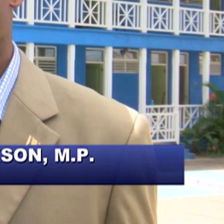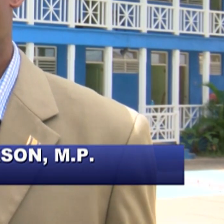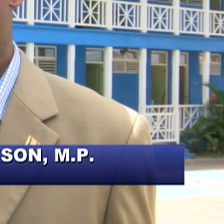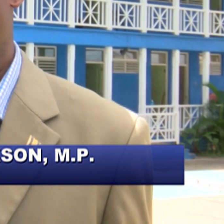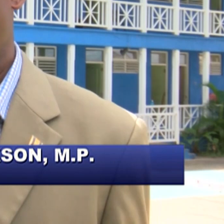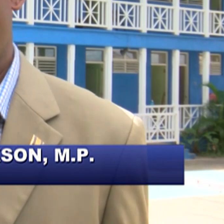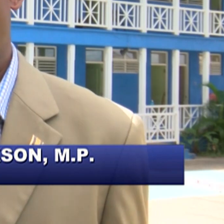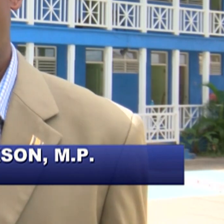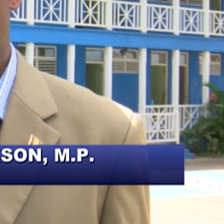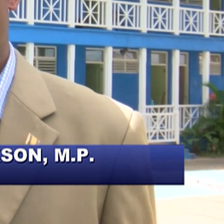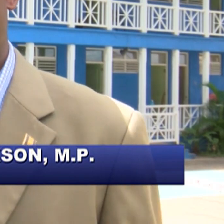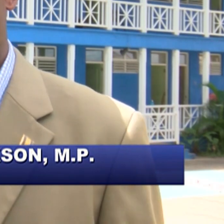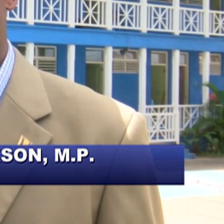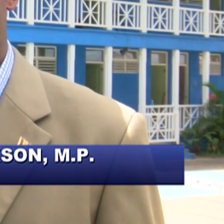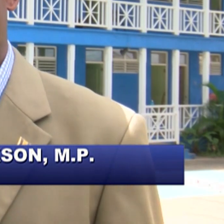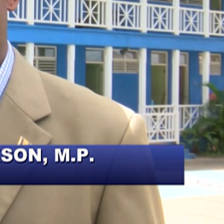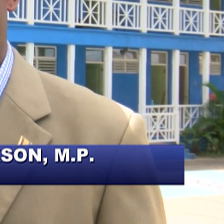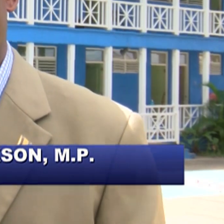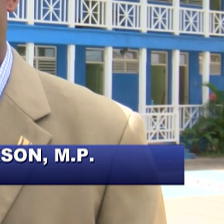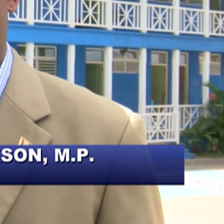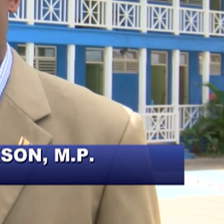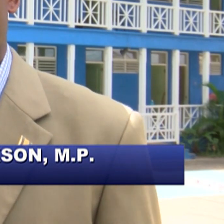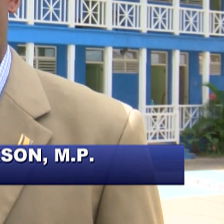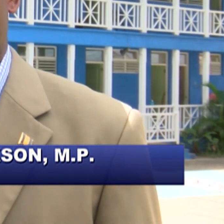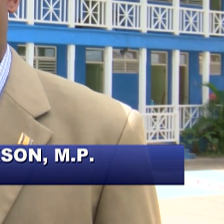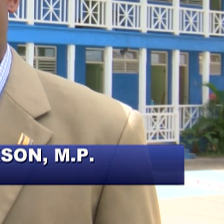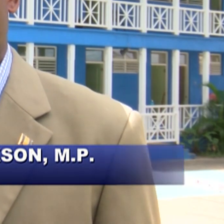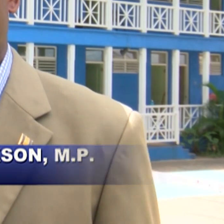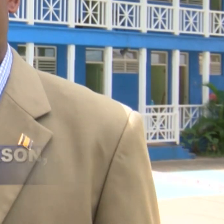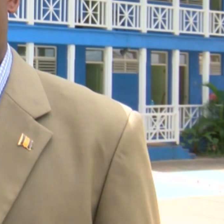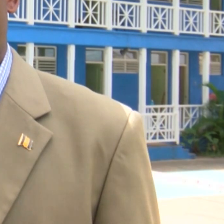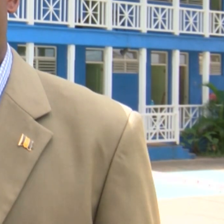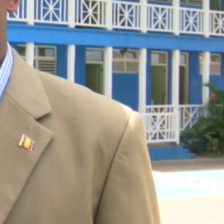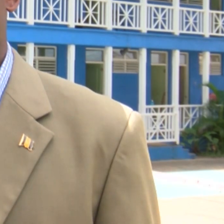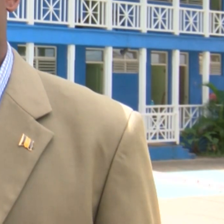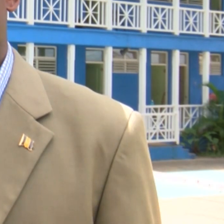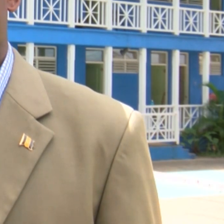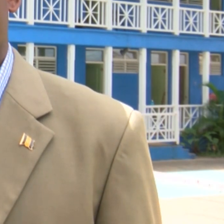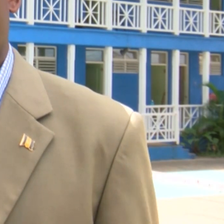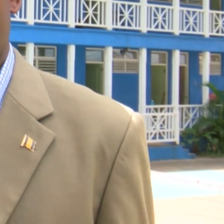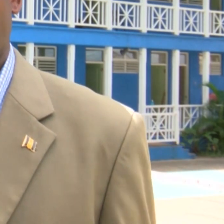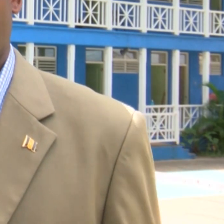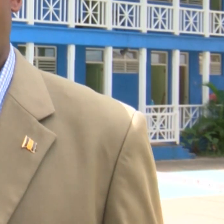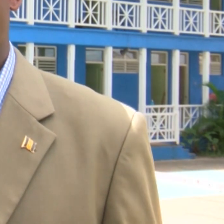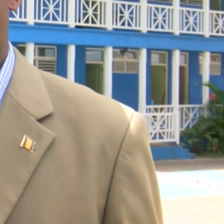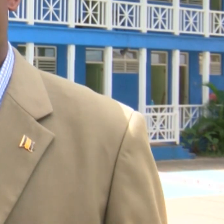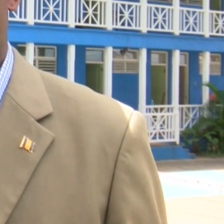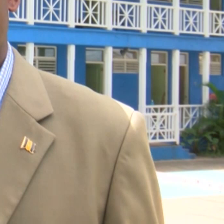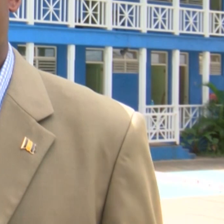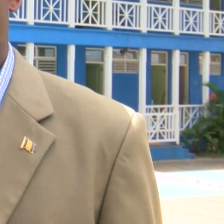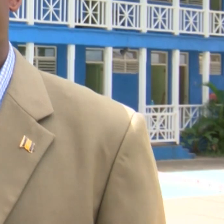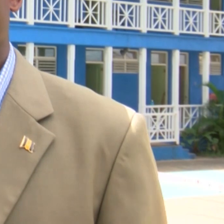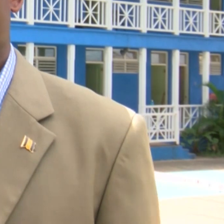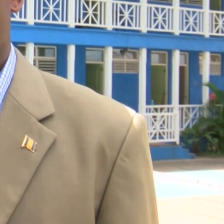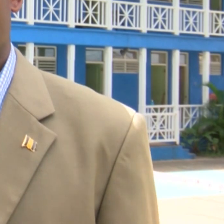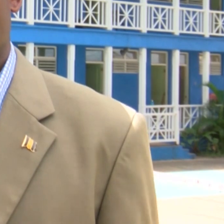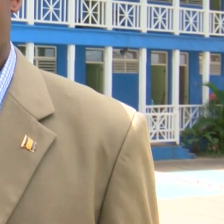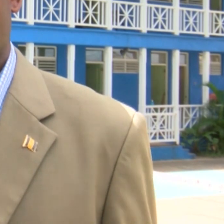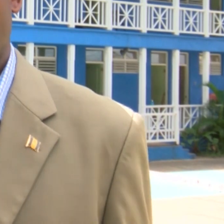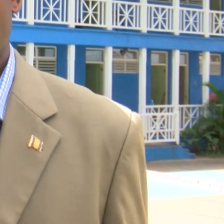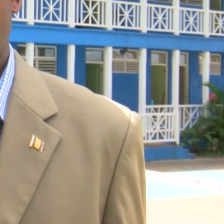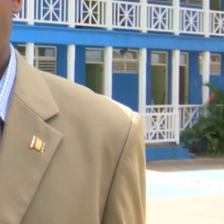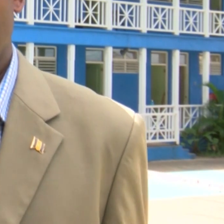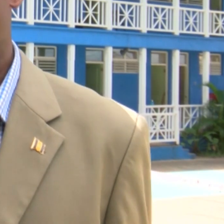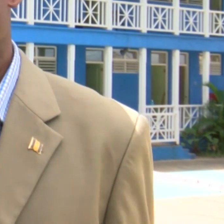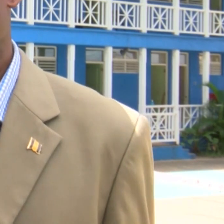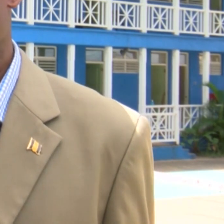avoid the need to have inflammable materials in your house that could help cause a fire or spread a fire, because it's